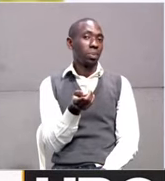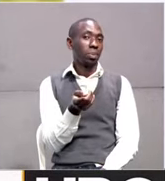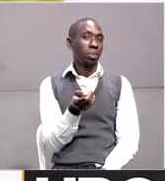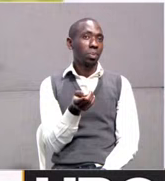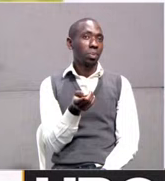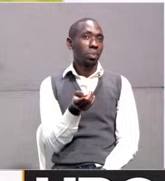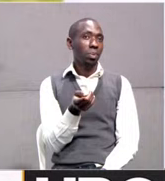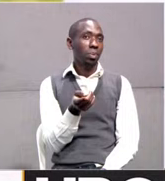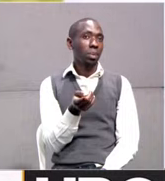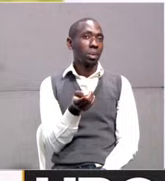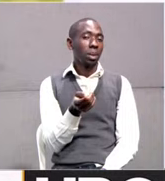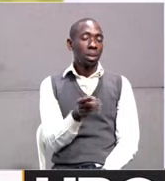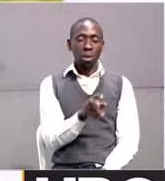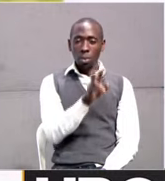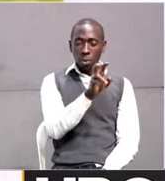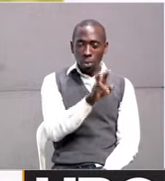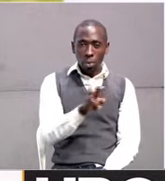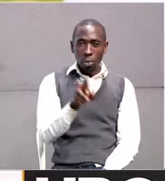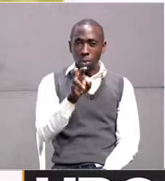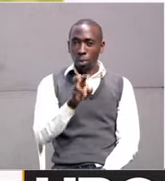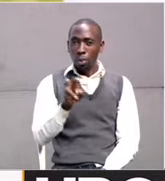Finding wealth creators here.